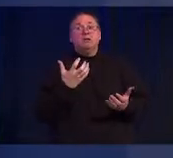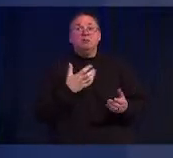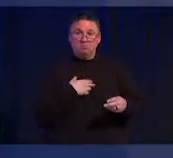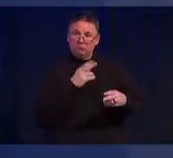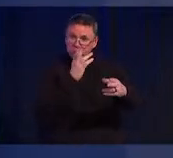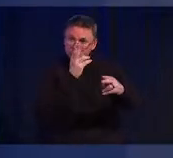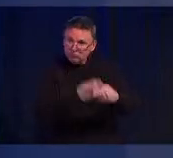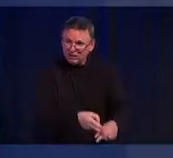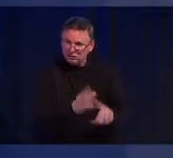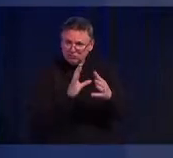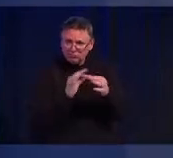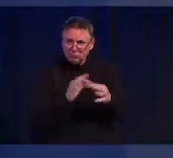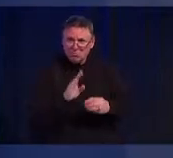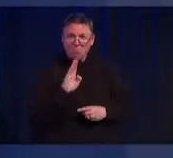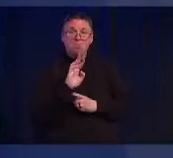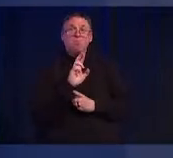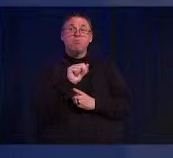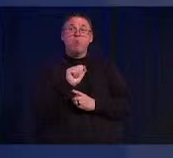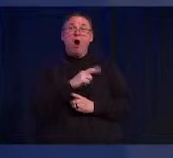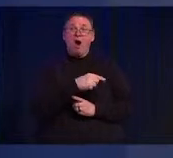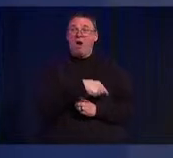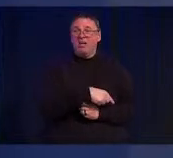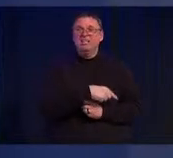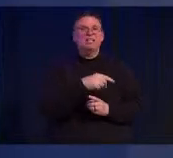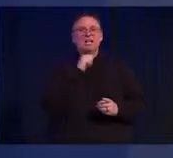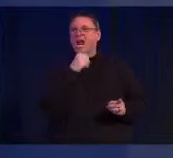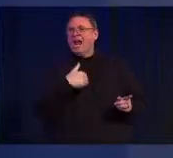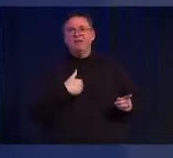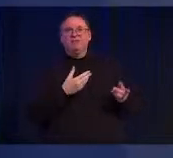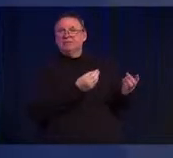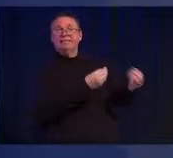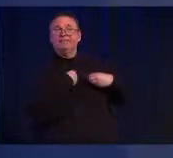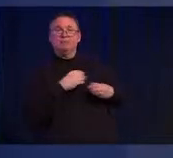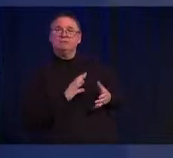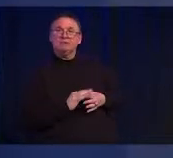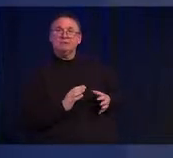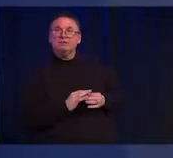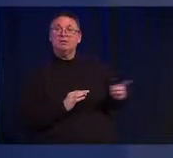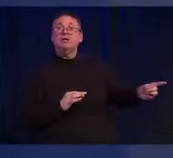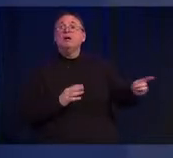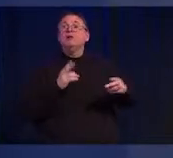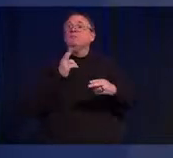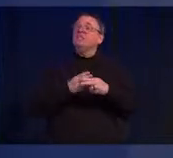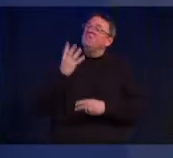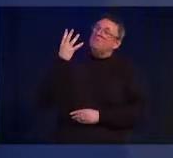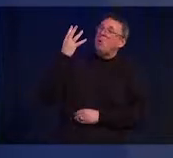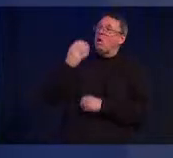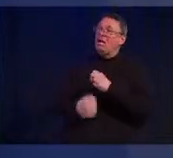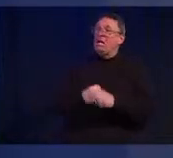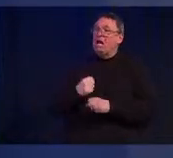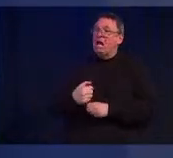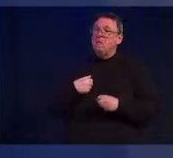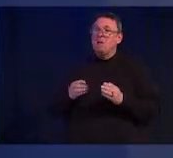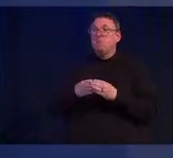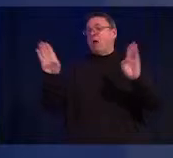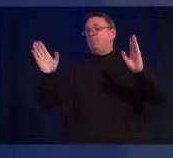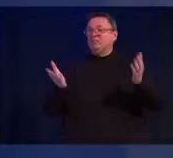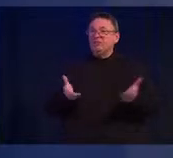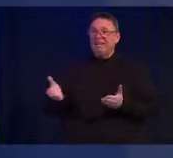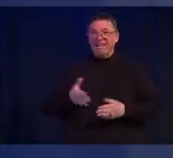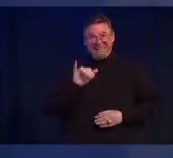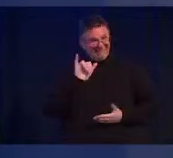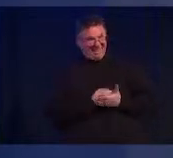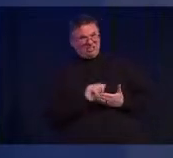Senator Braun's last comment that I didn't get my chance to comment on. You know, he mentioned that for 4 years I was a public servant and that was it. And